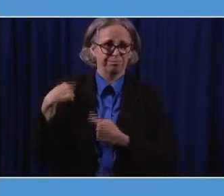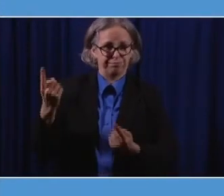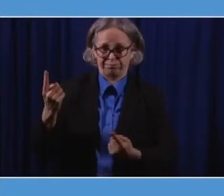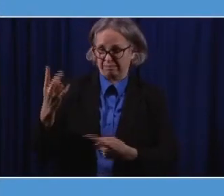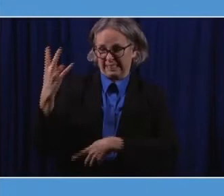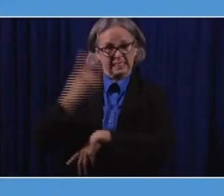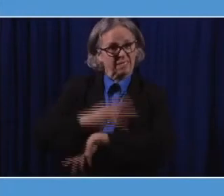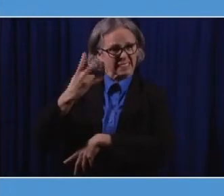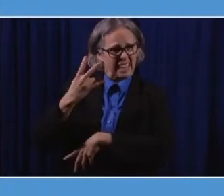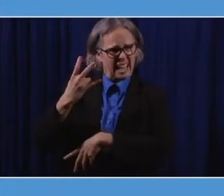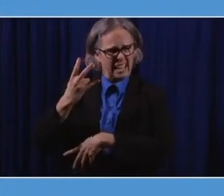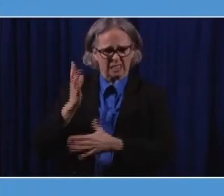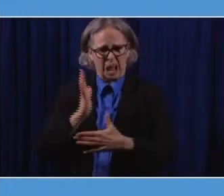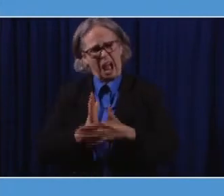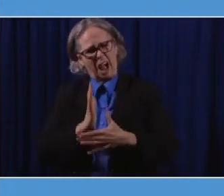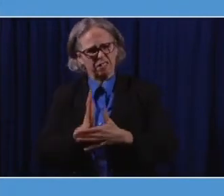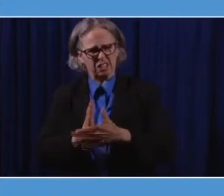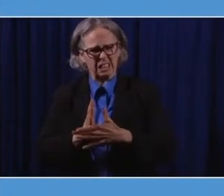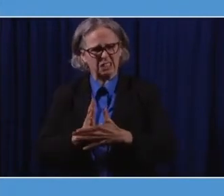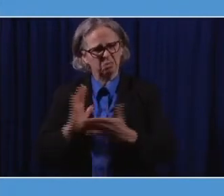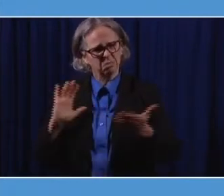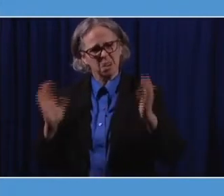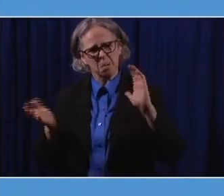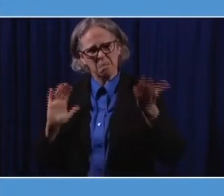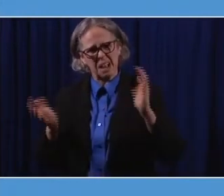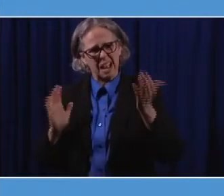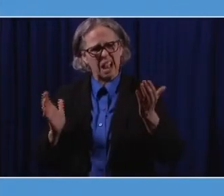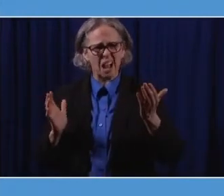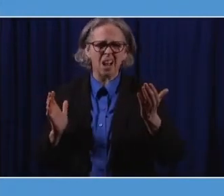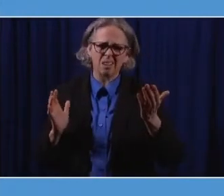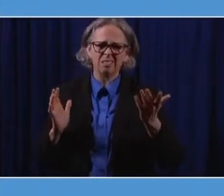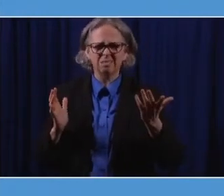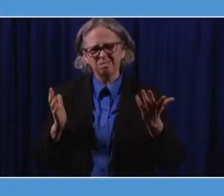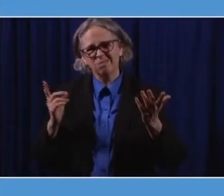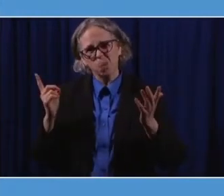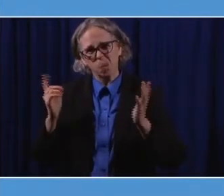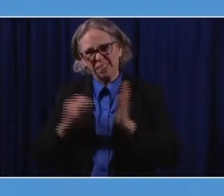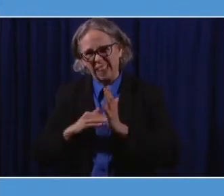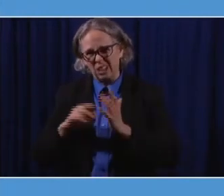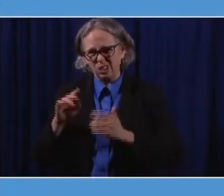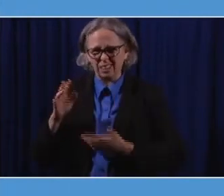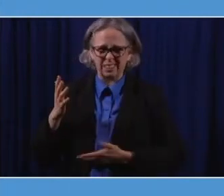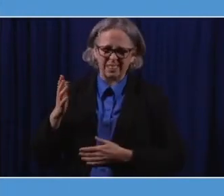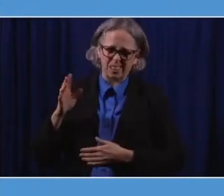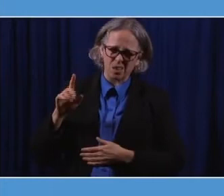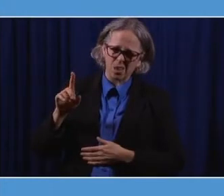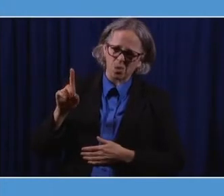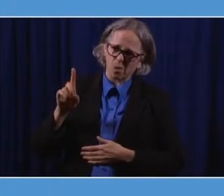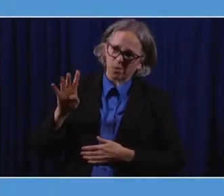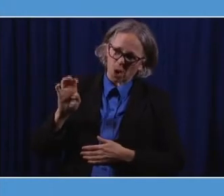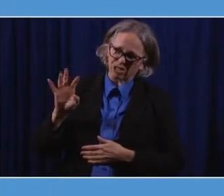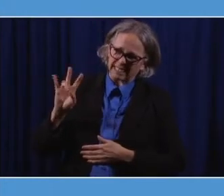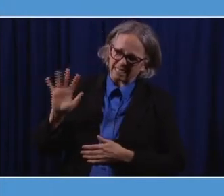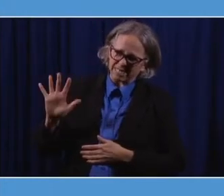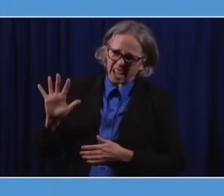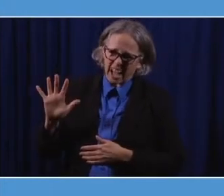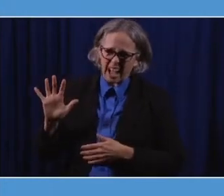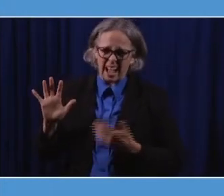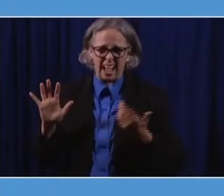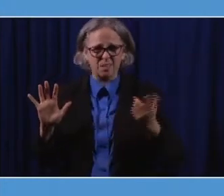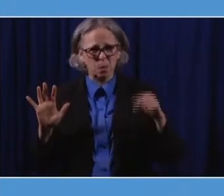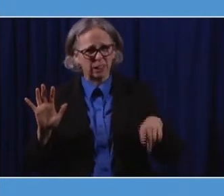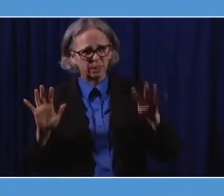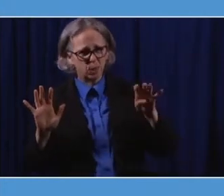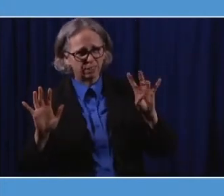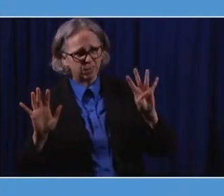averaged close to that, a little bit over that, 1,475 cases per day by report date.